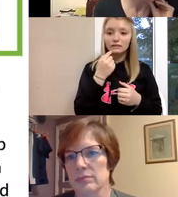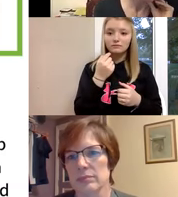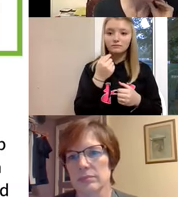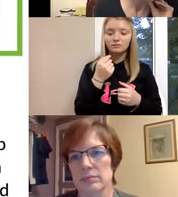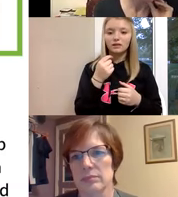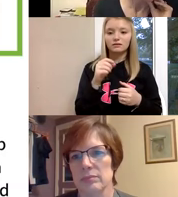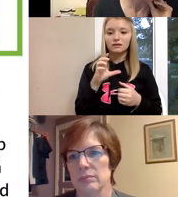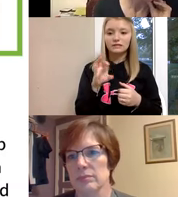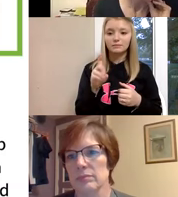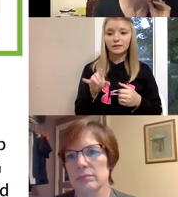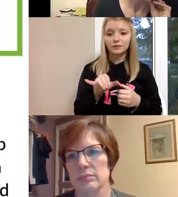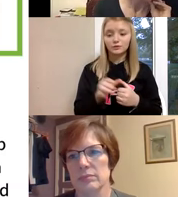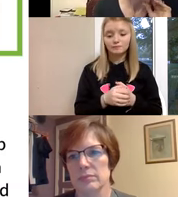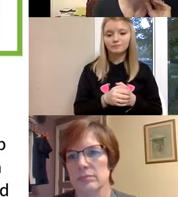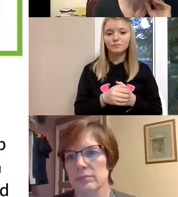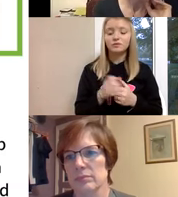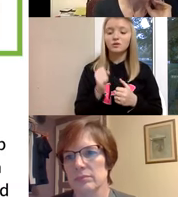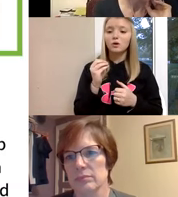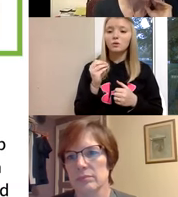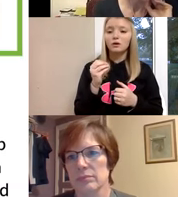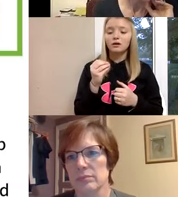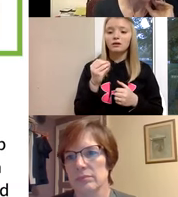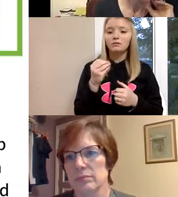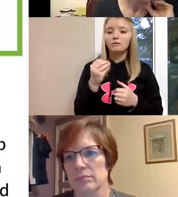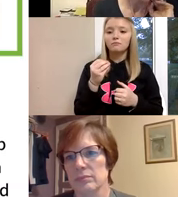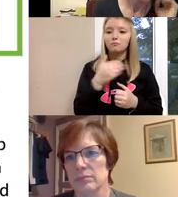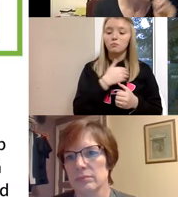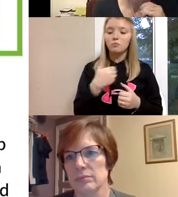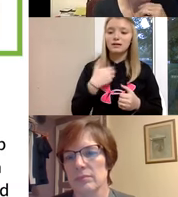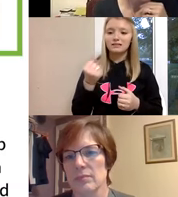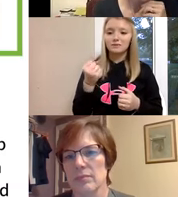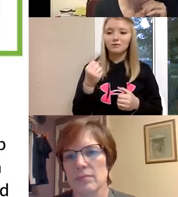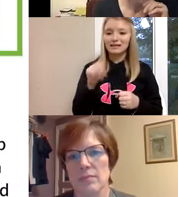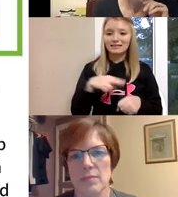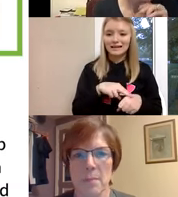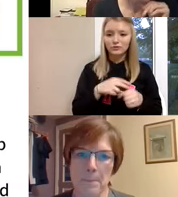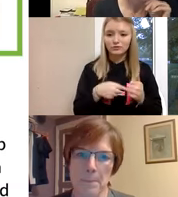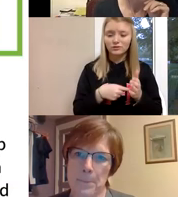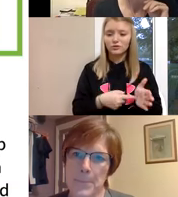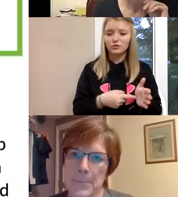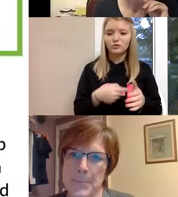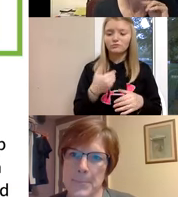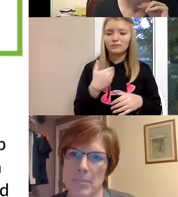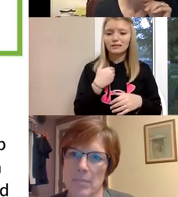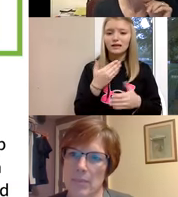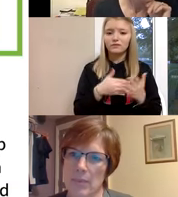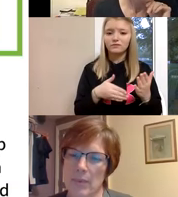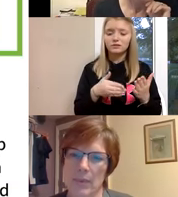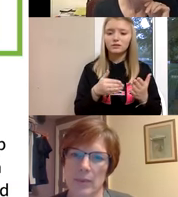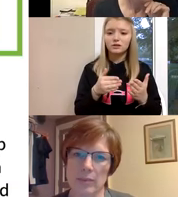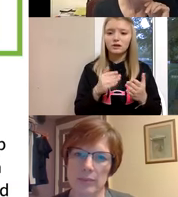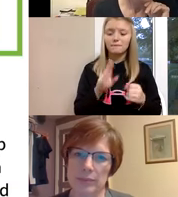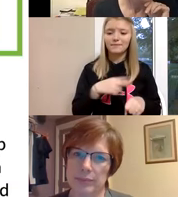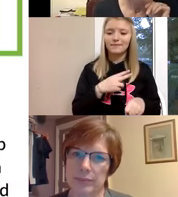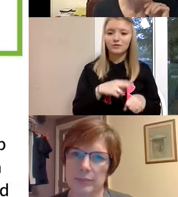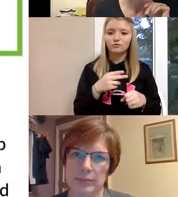So again, it's breast milk has naturally shown to have some naturally